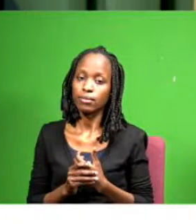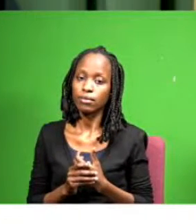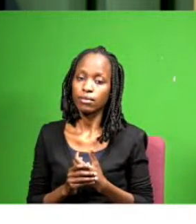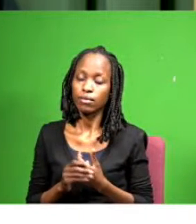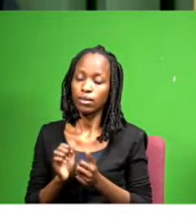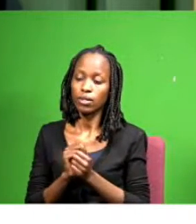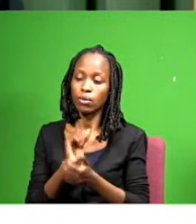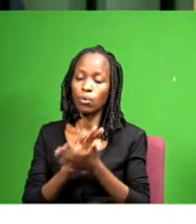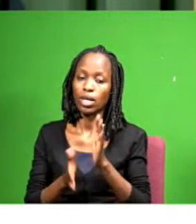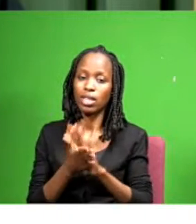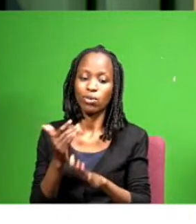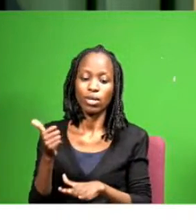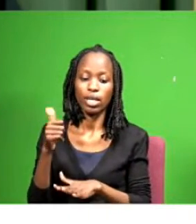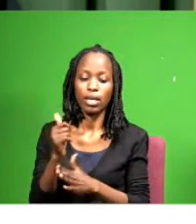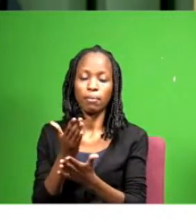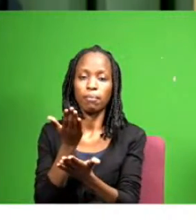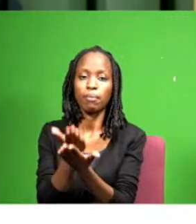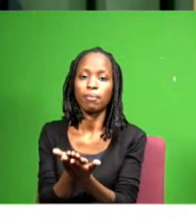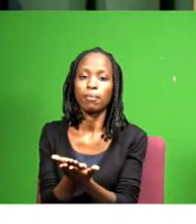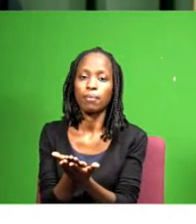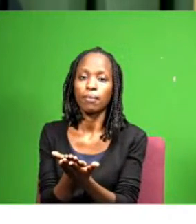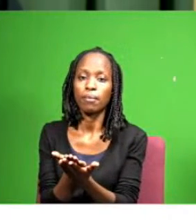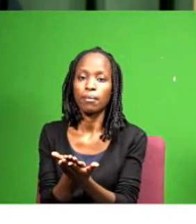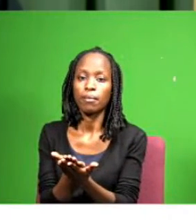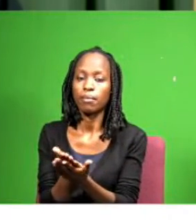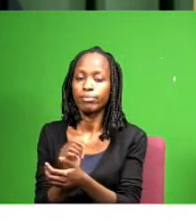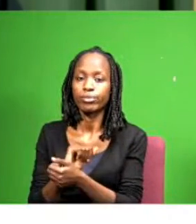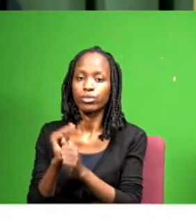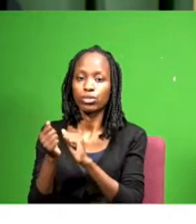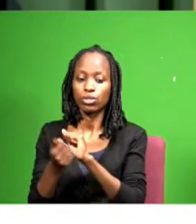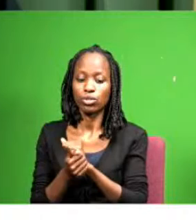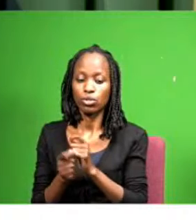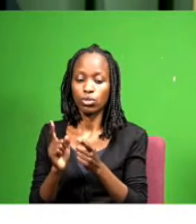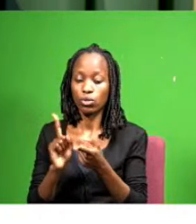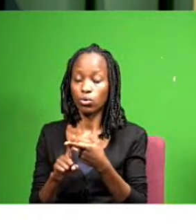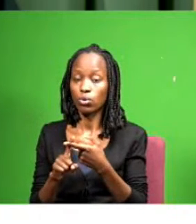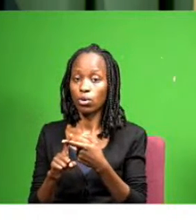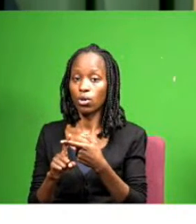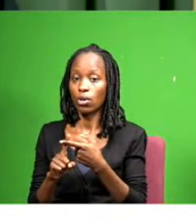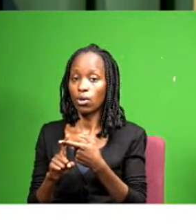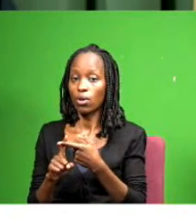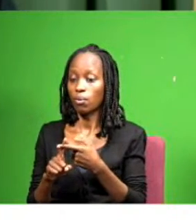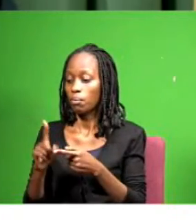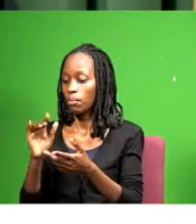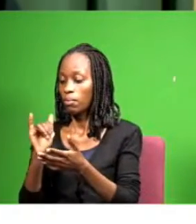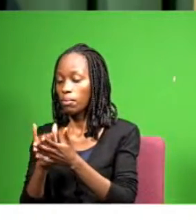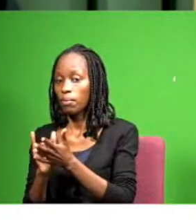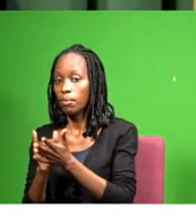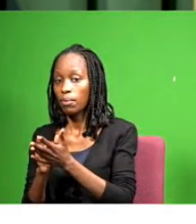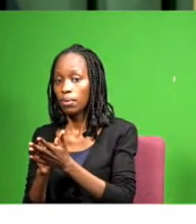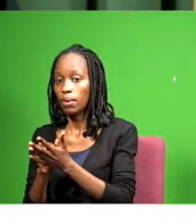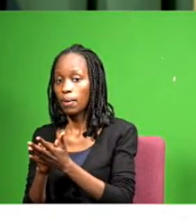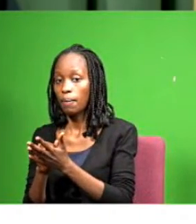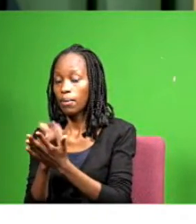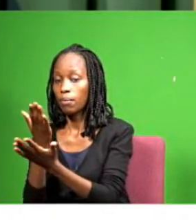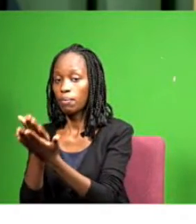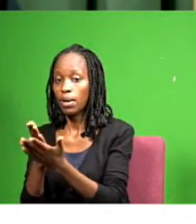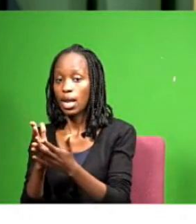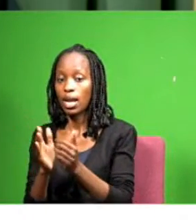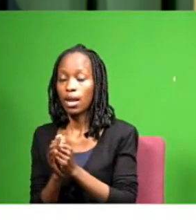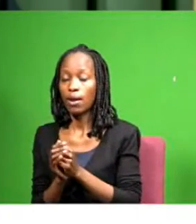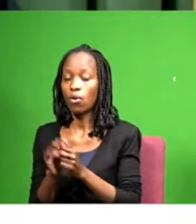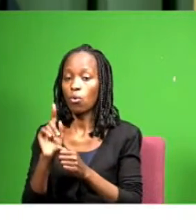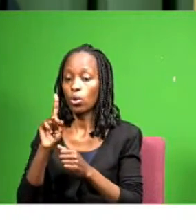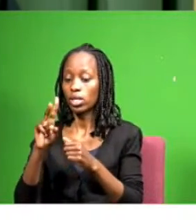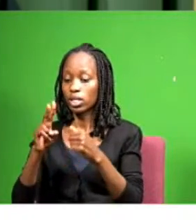Without any proposed deletion or amendment to the above provision, the proposed Article